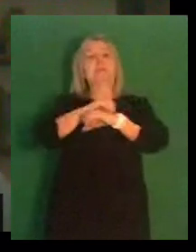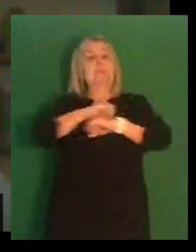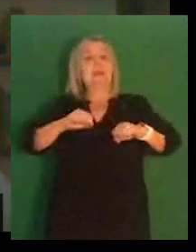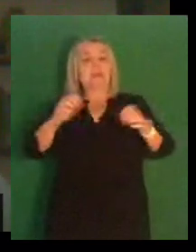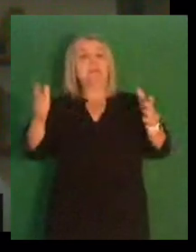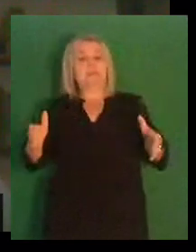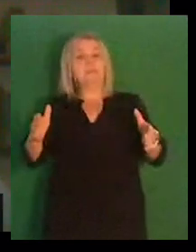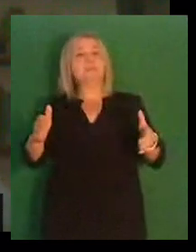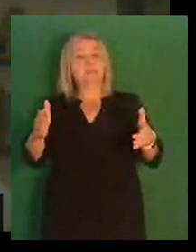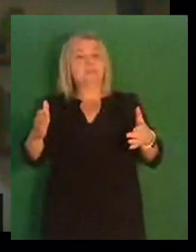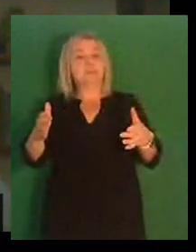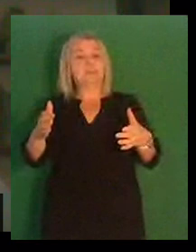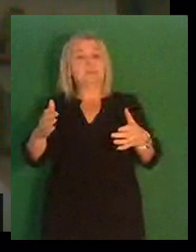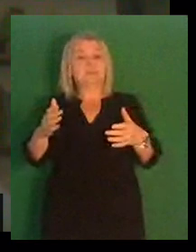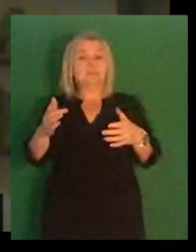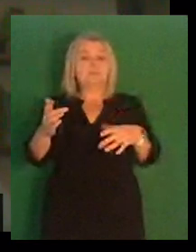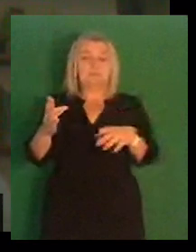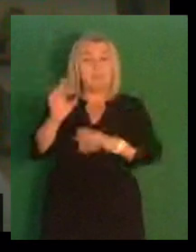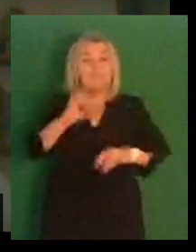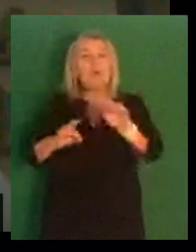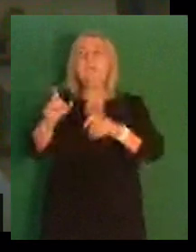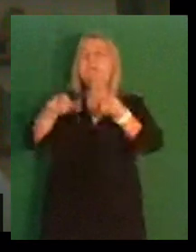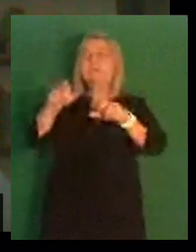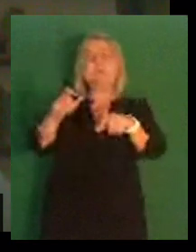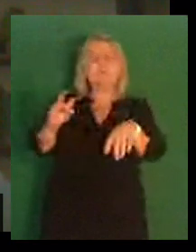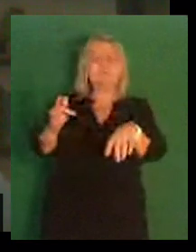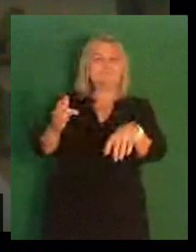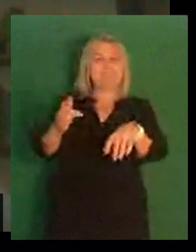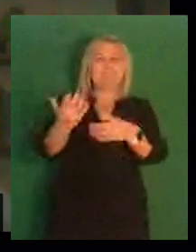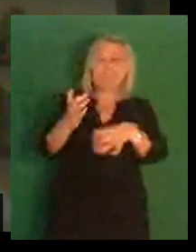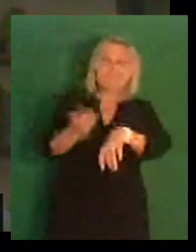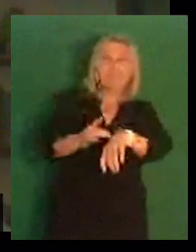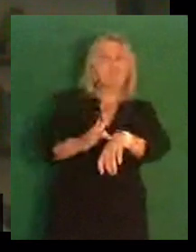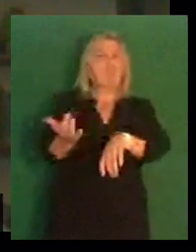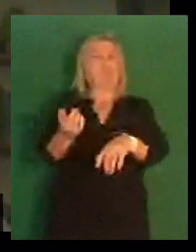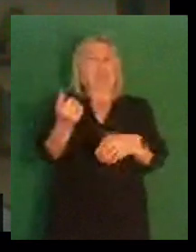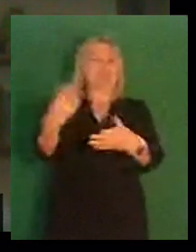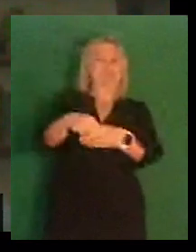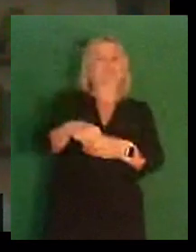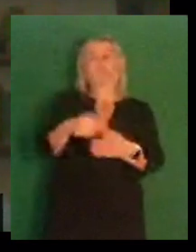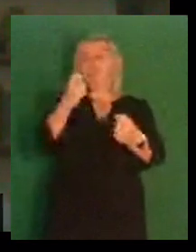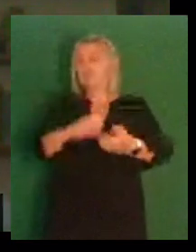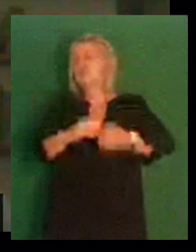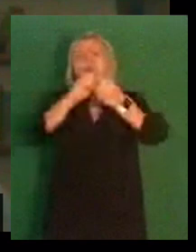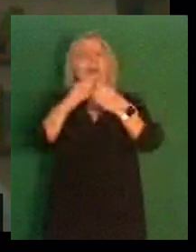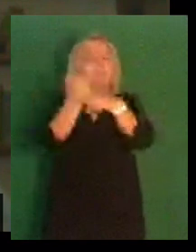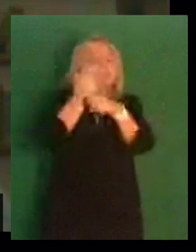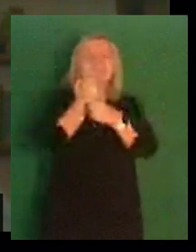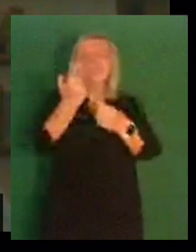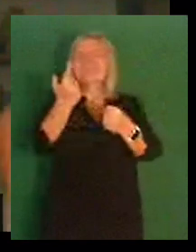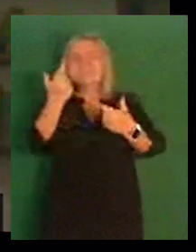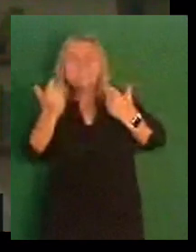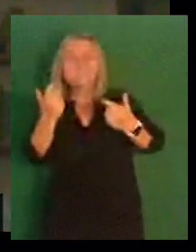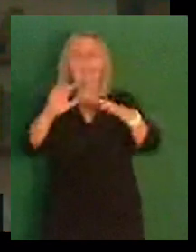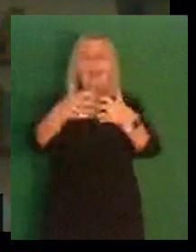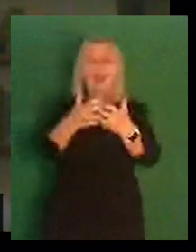theatre practitioners or performance practitioners particularly could come in and play and kind of explore where